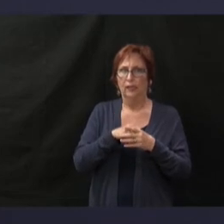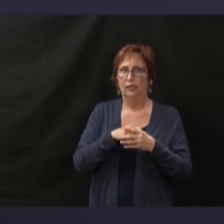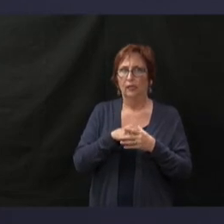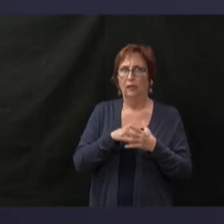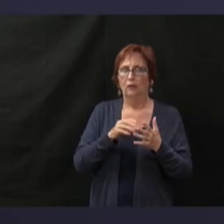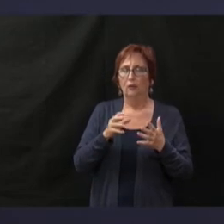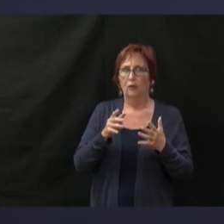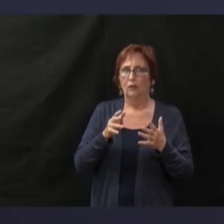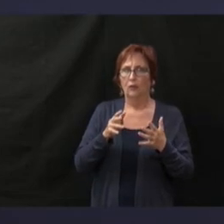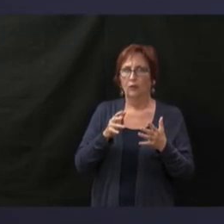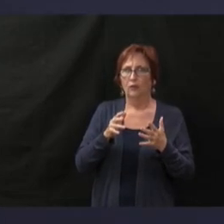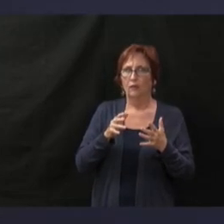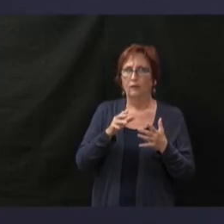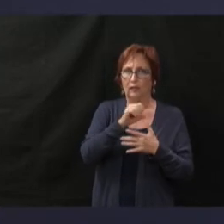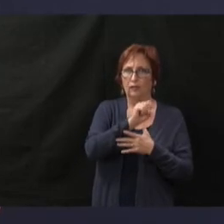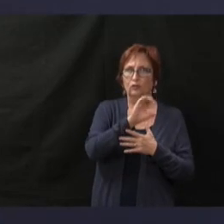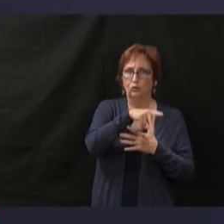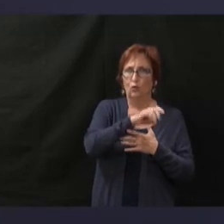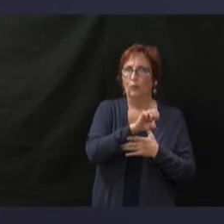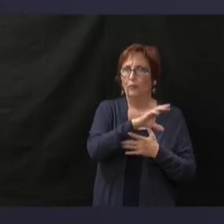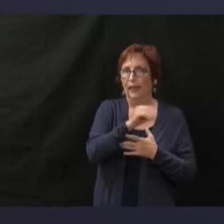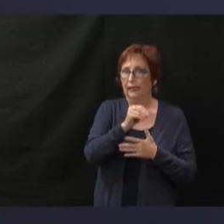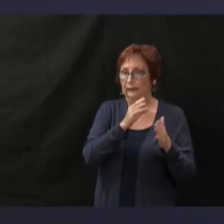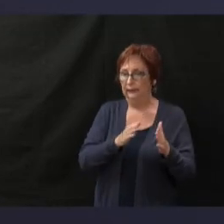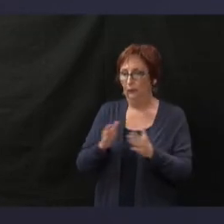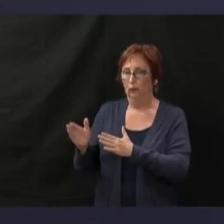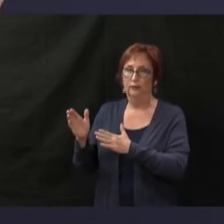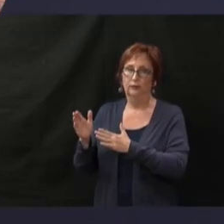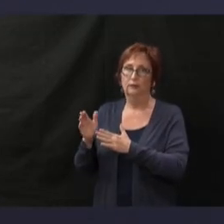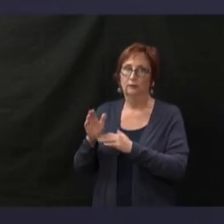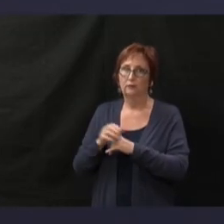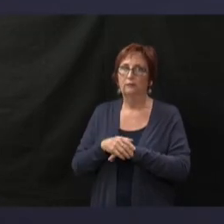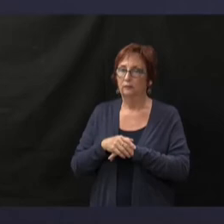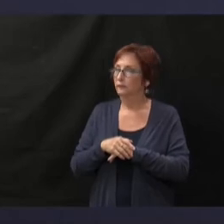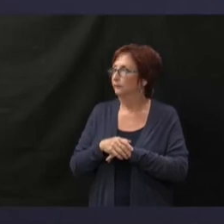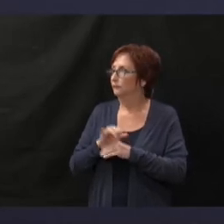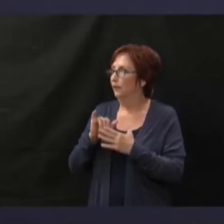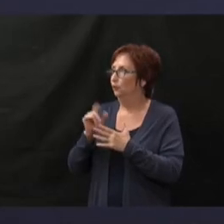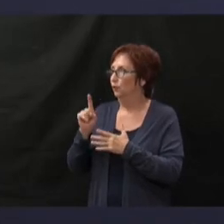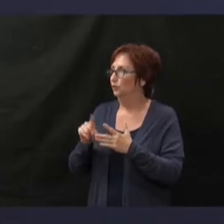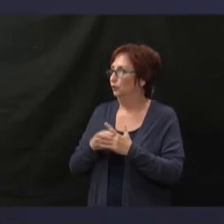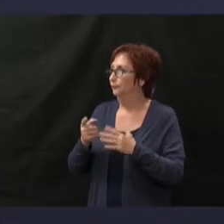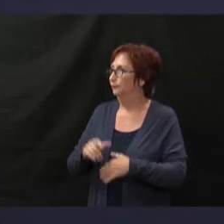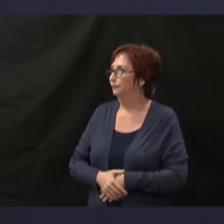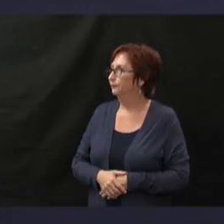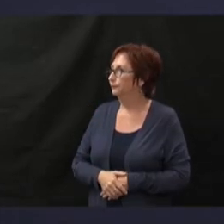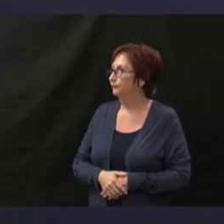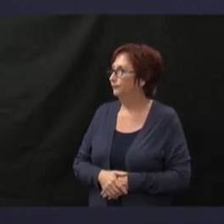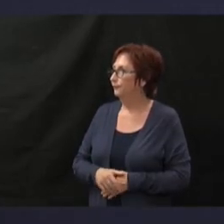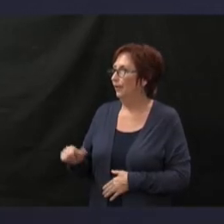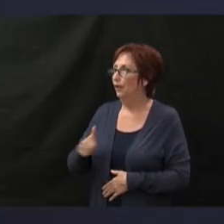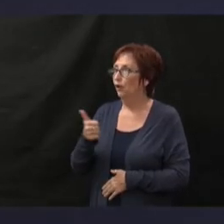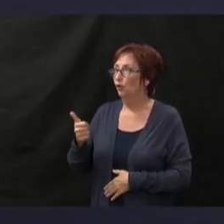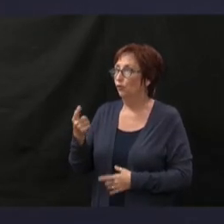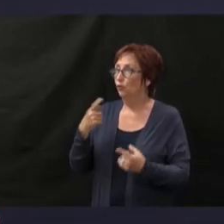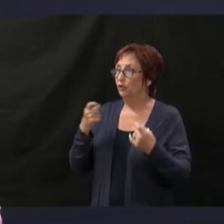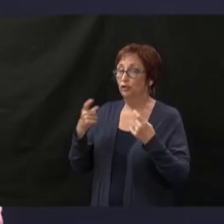in the scope and sequence. So that's where I'd start, okay? Any other